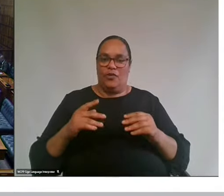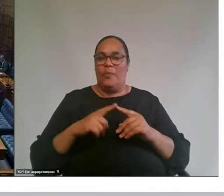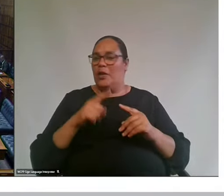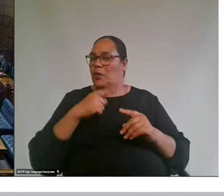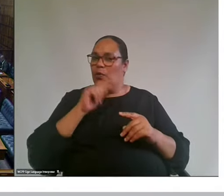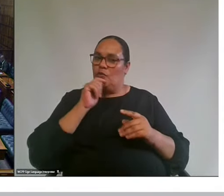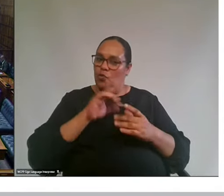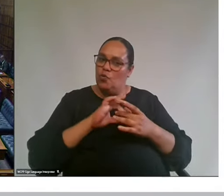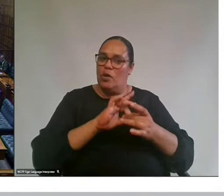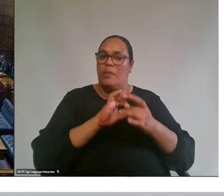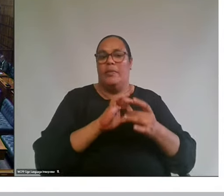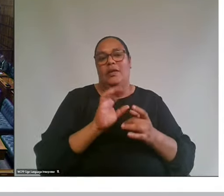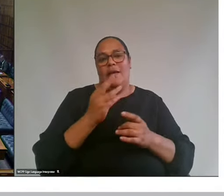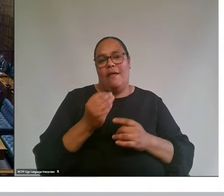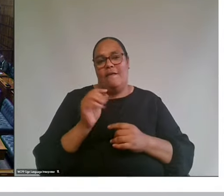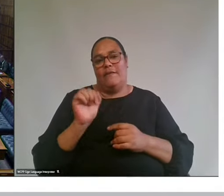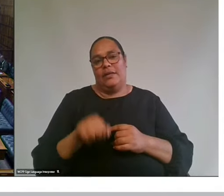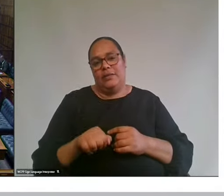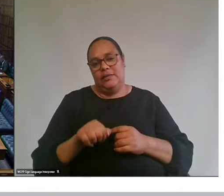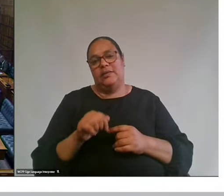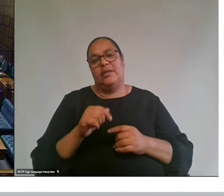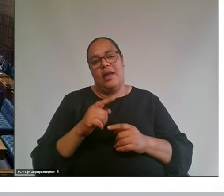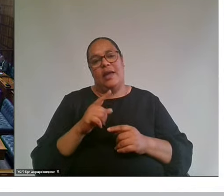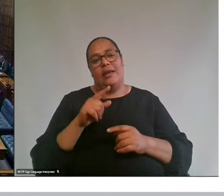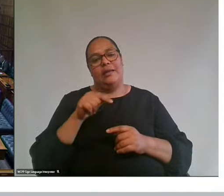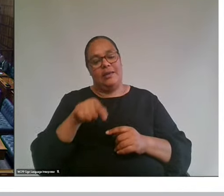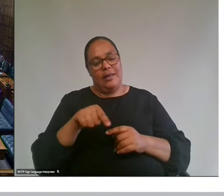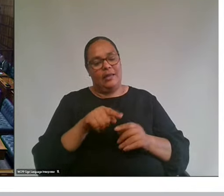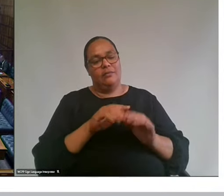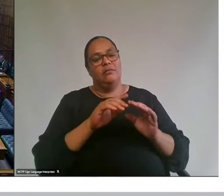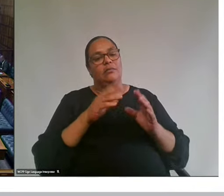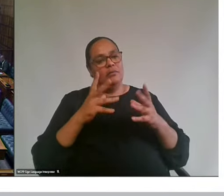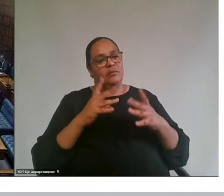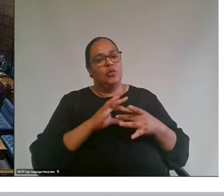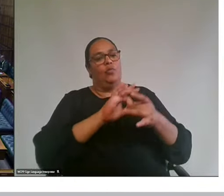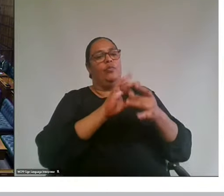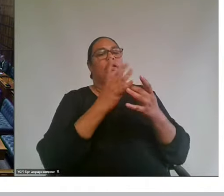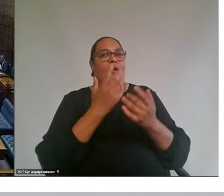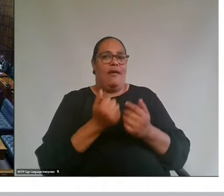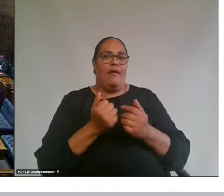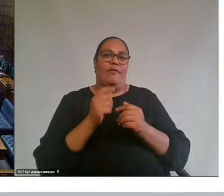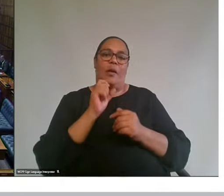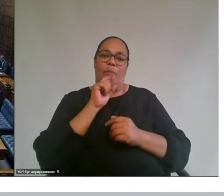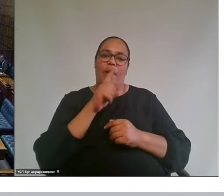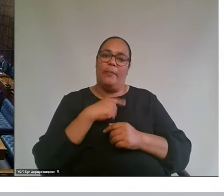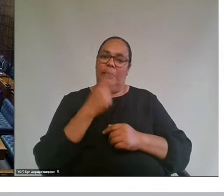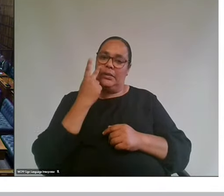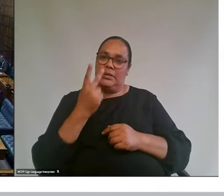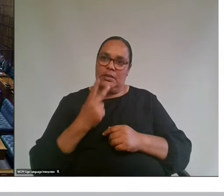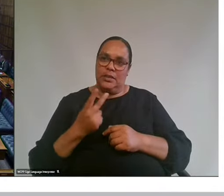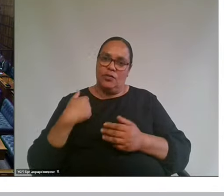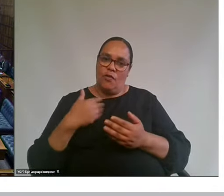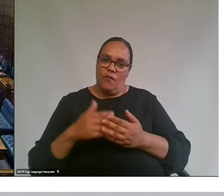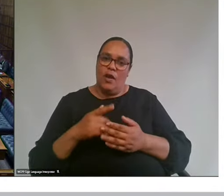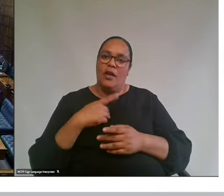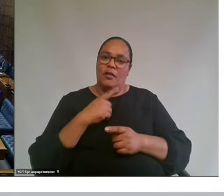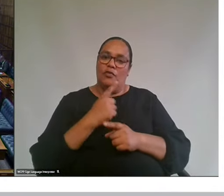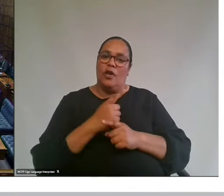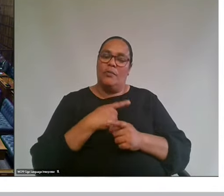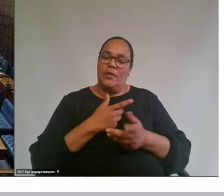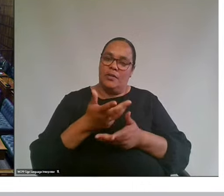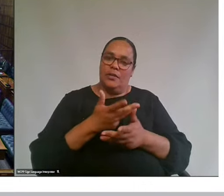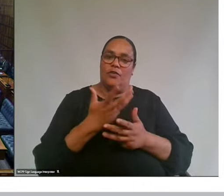committed and uh um tnpa is very much also committed from what I have seen and from what my team has engaged